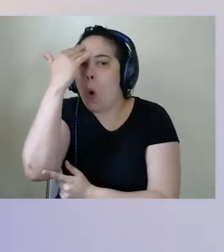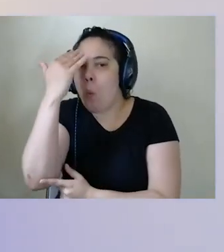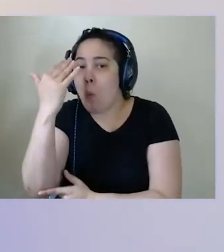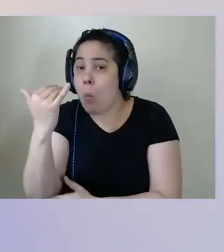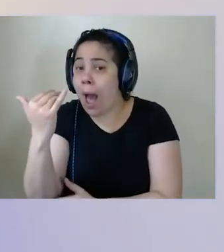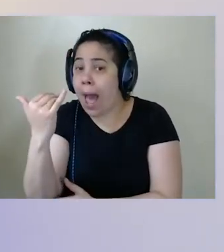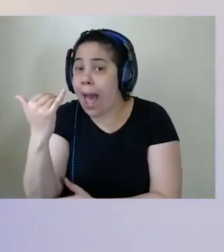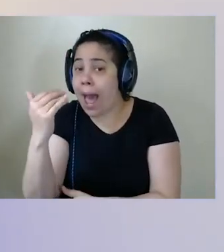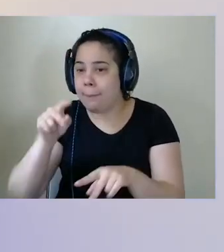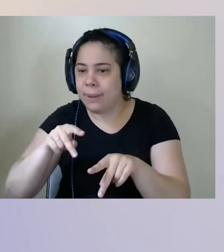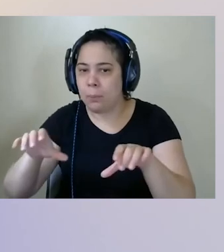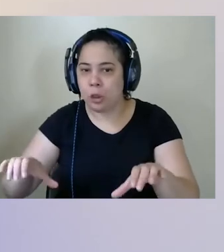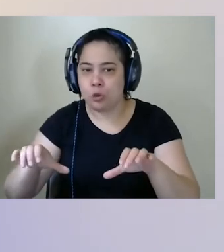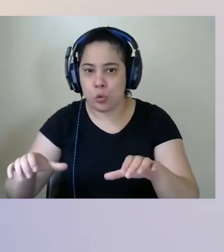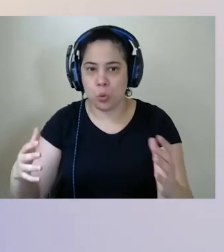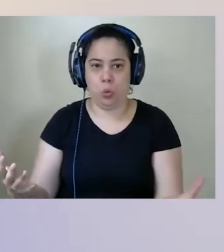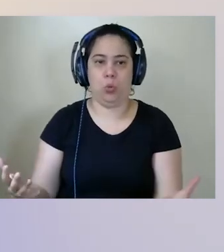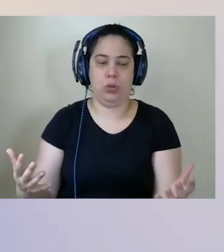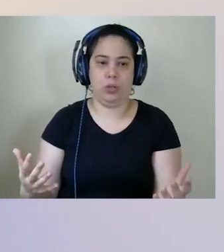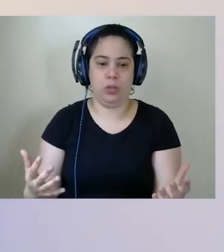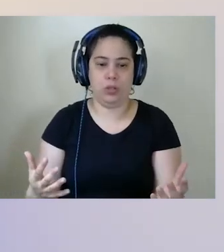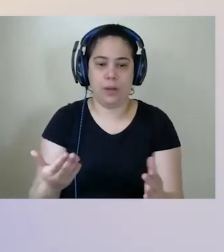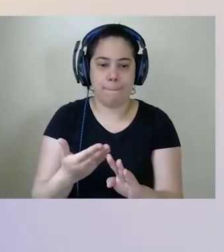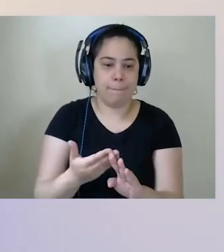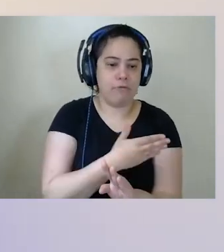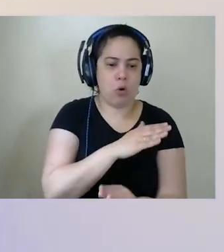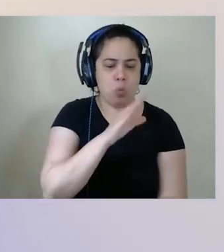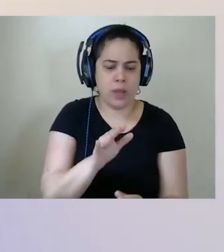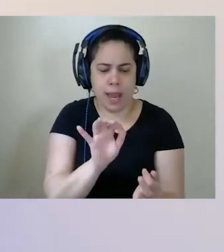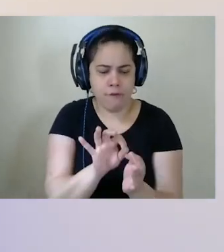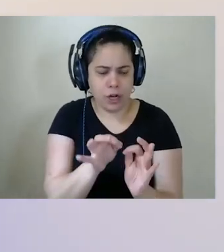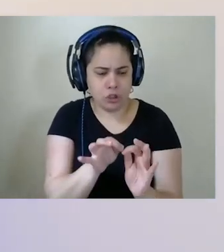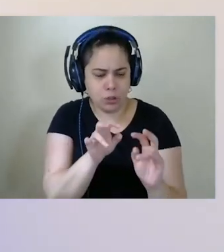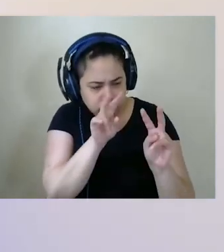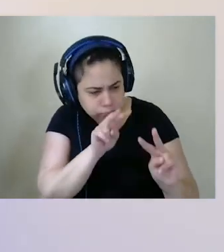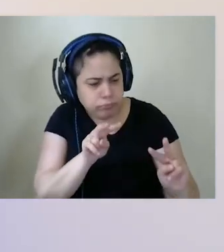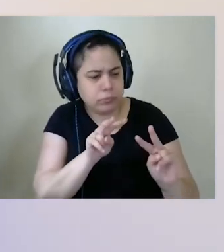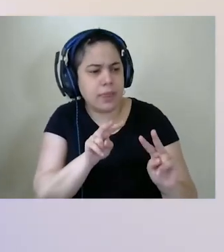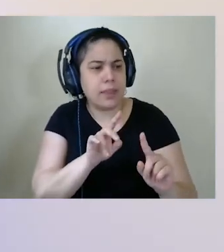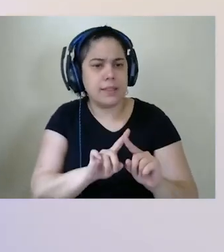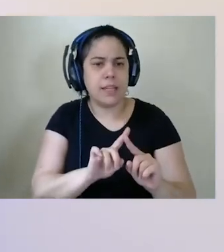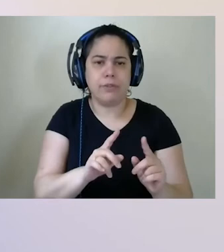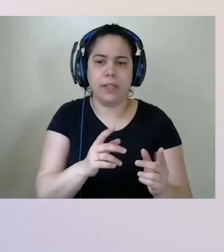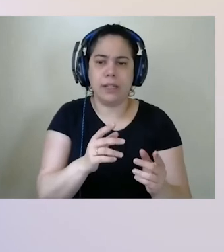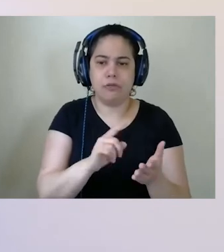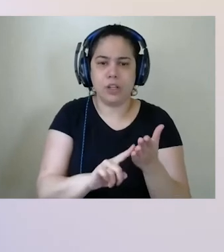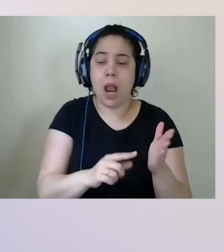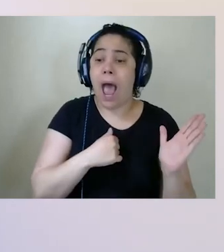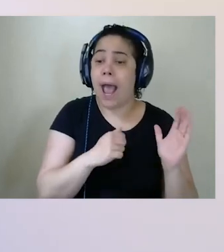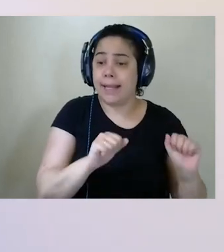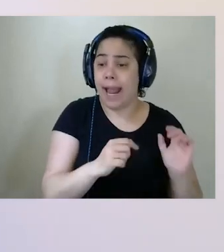I wouldn't interpret it the way that I would. I wouldn't interpret it in my own mind that way. I would show them what's happening in their